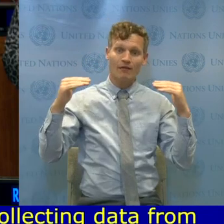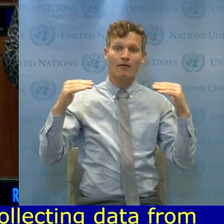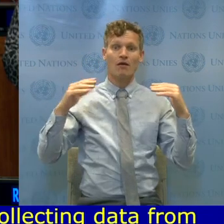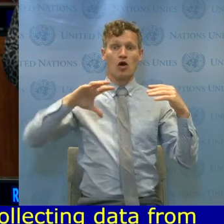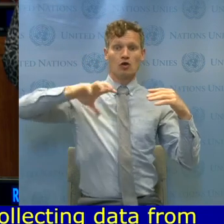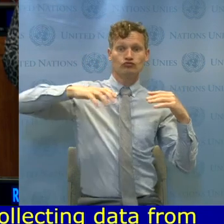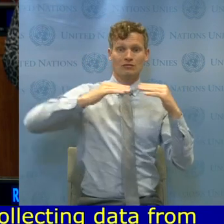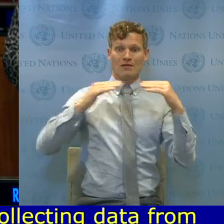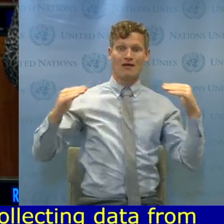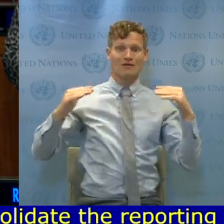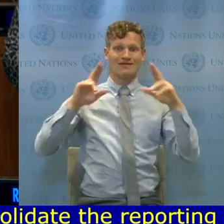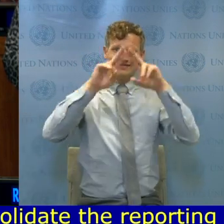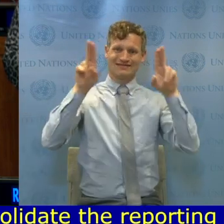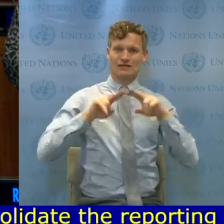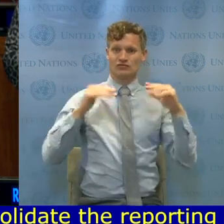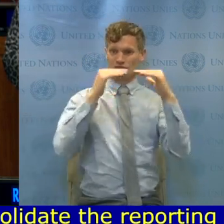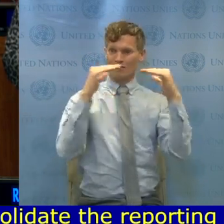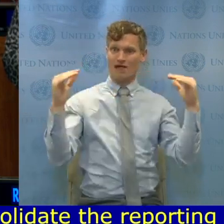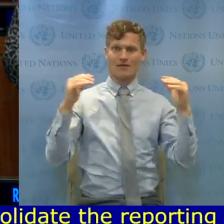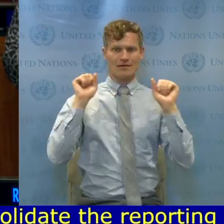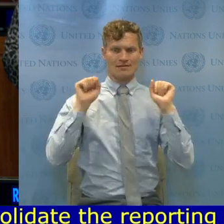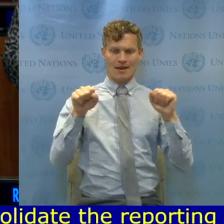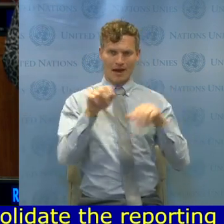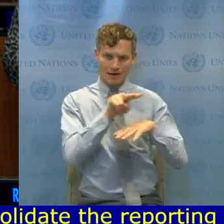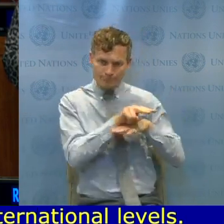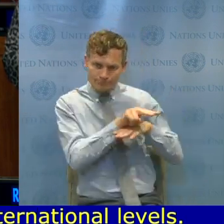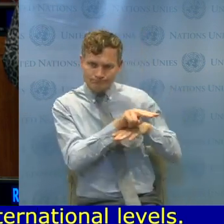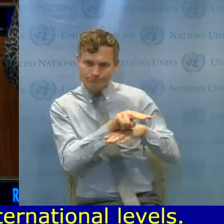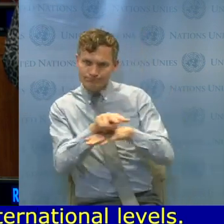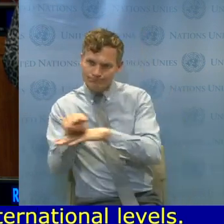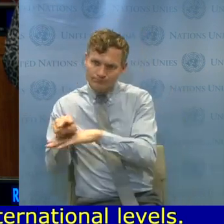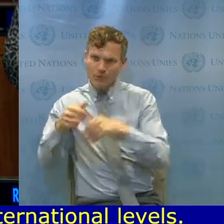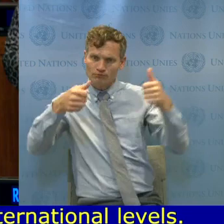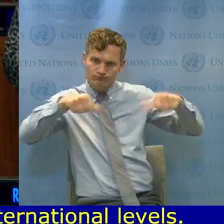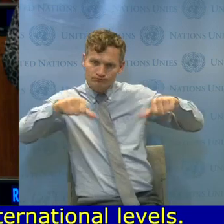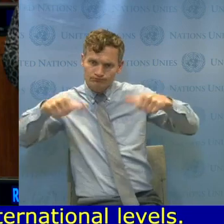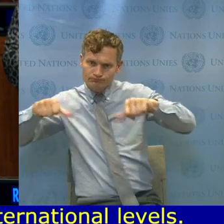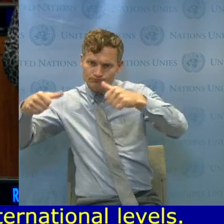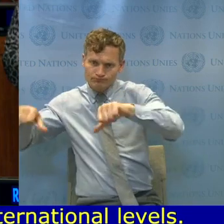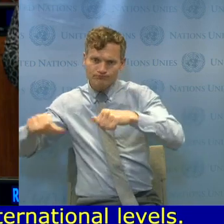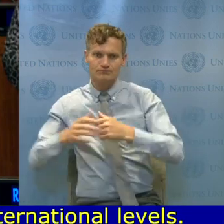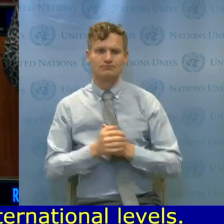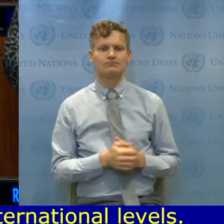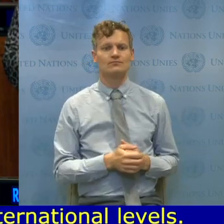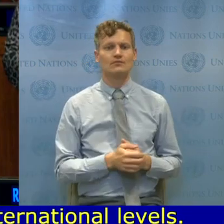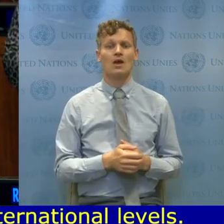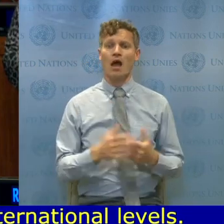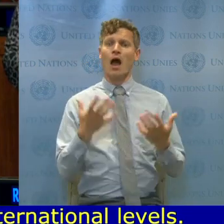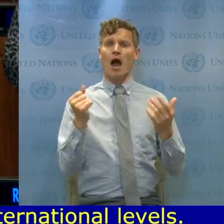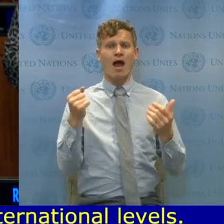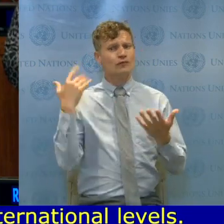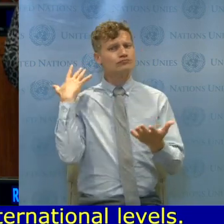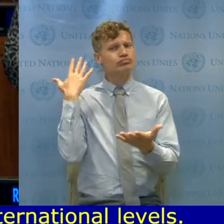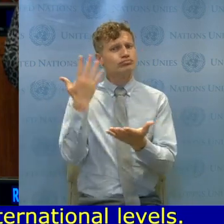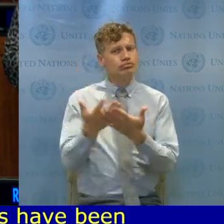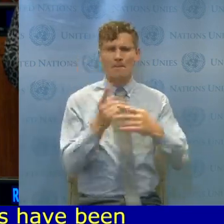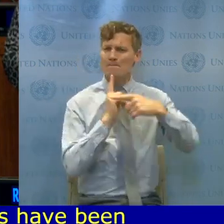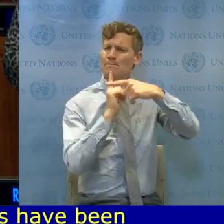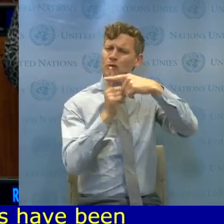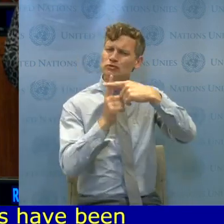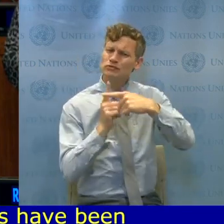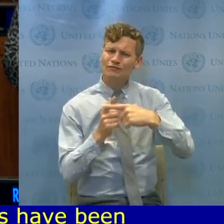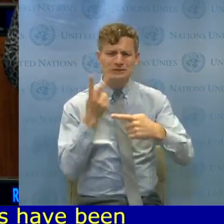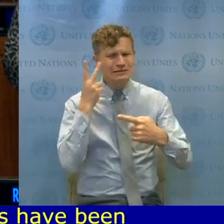disability field, the Republic of Moldova still witnesses a relatively limited participation of the people with disability in the political, economic,